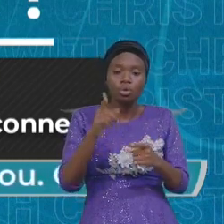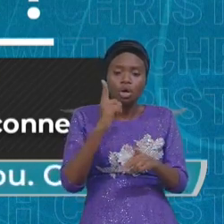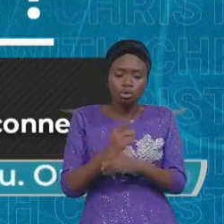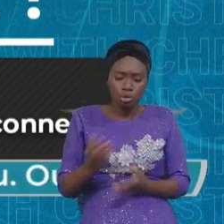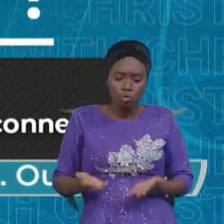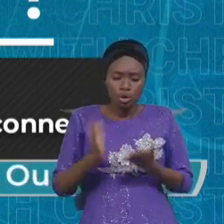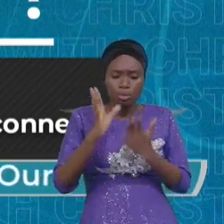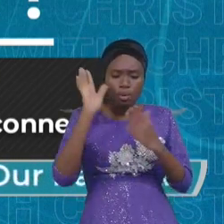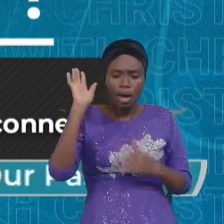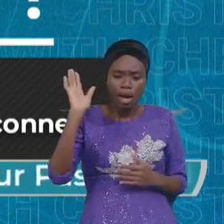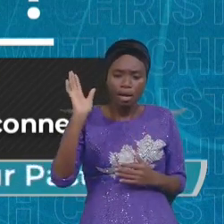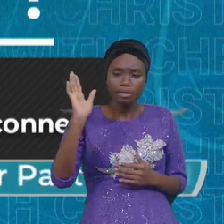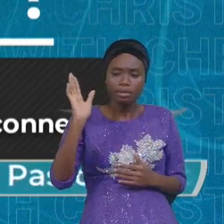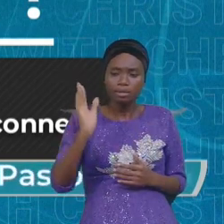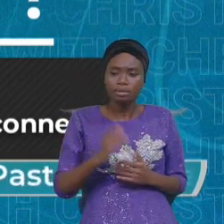hand.